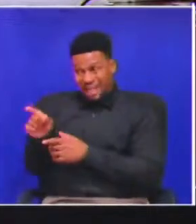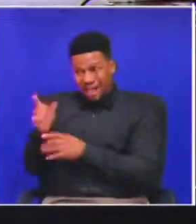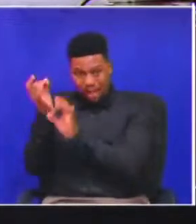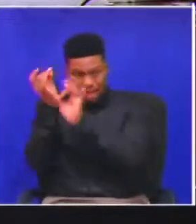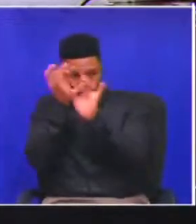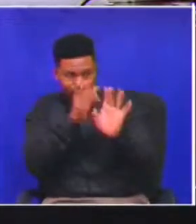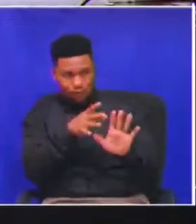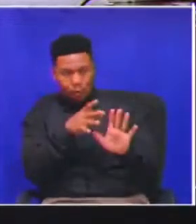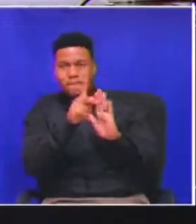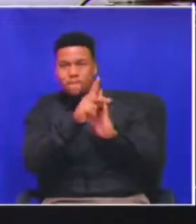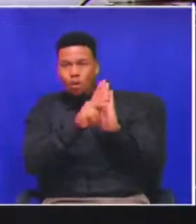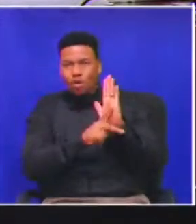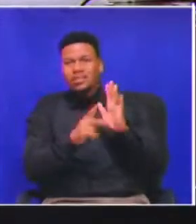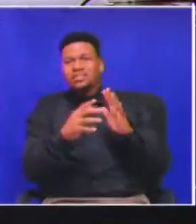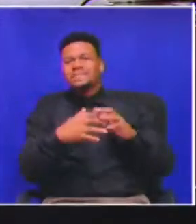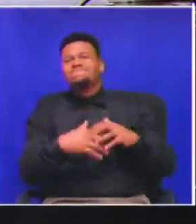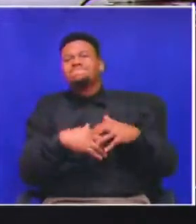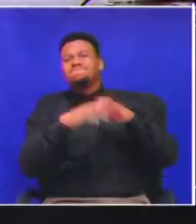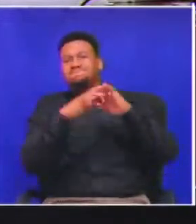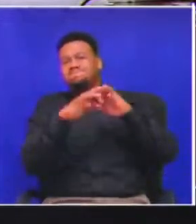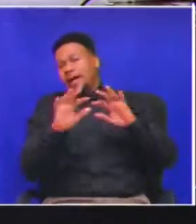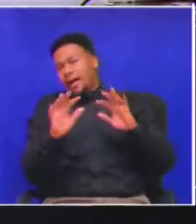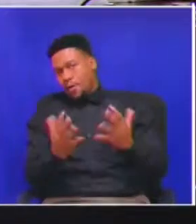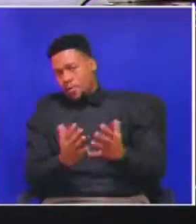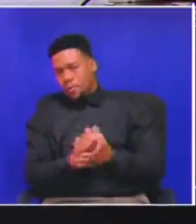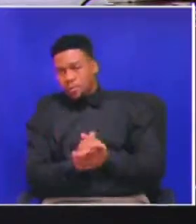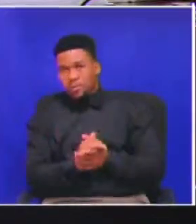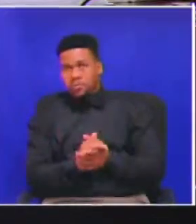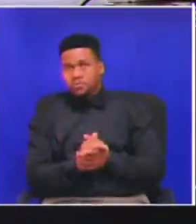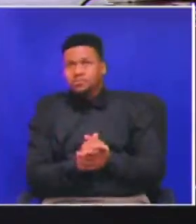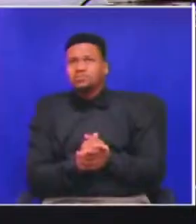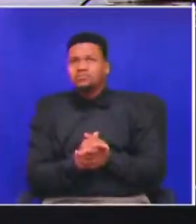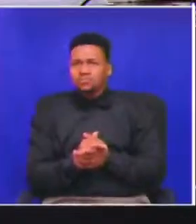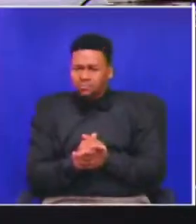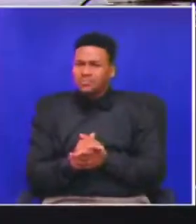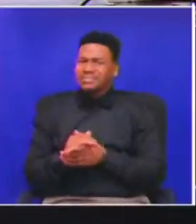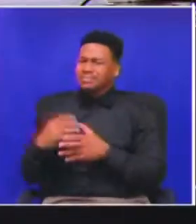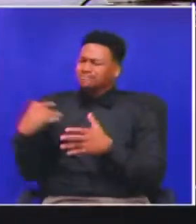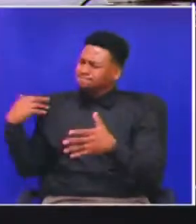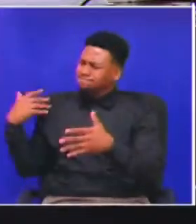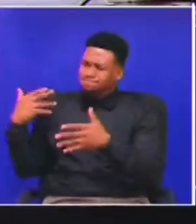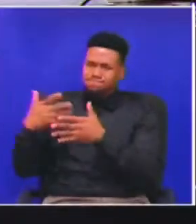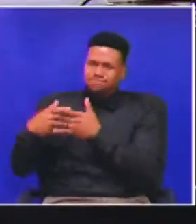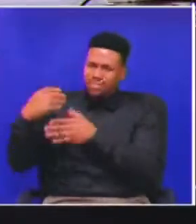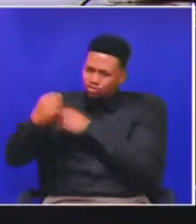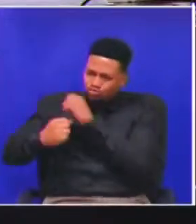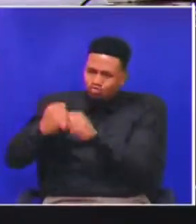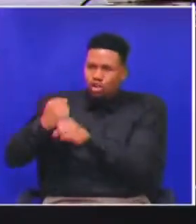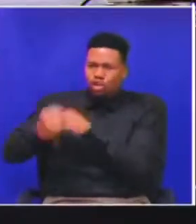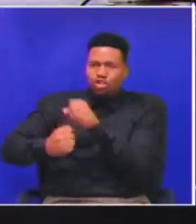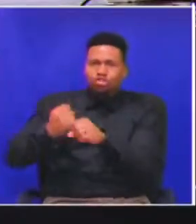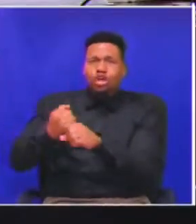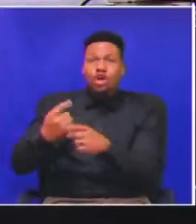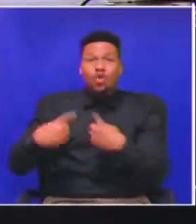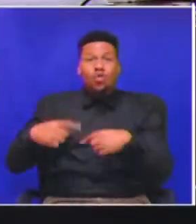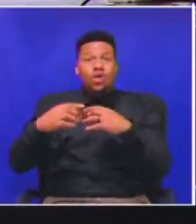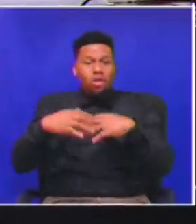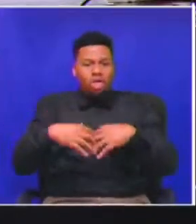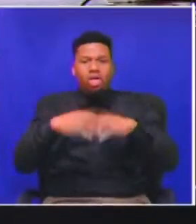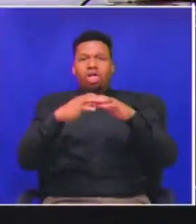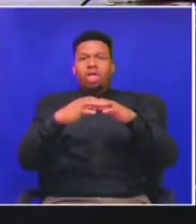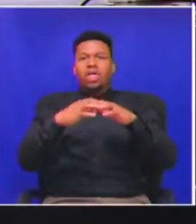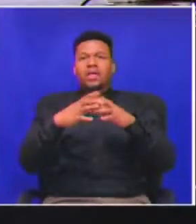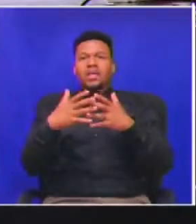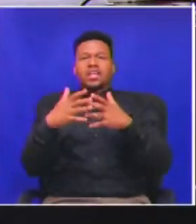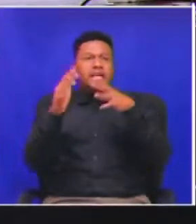argued that in recent years we have set up the Climate Change